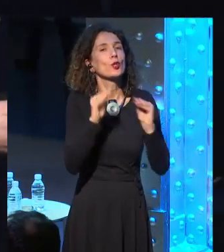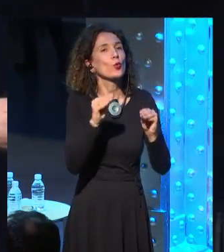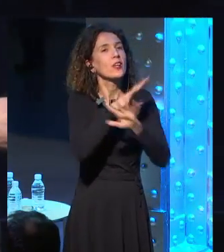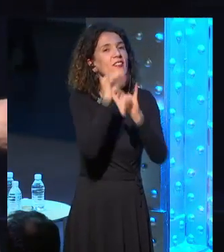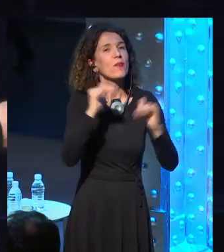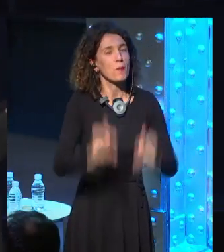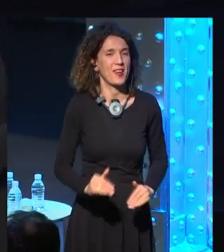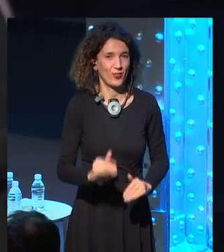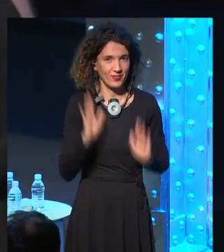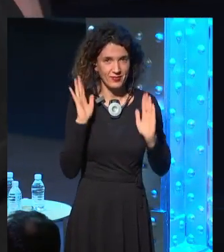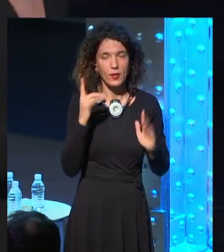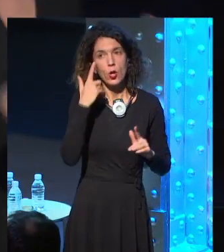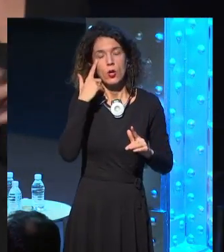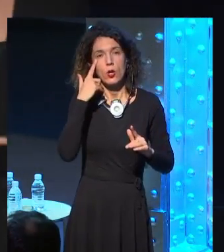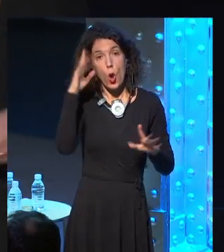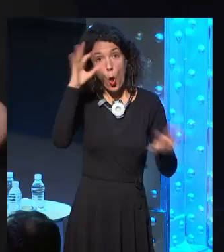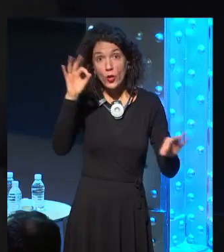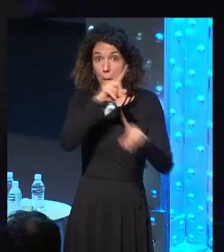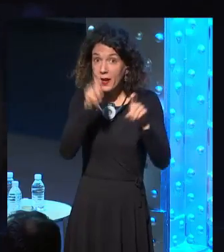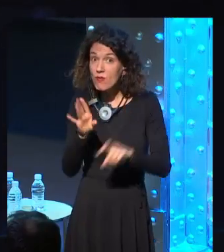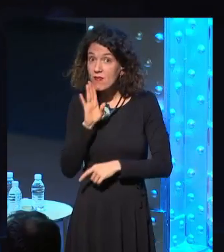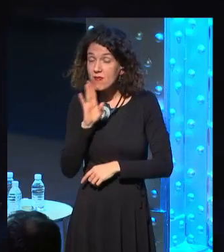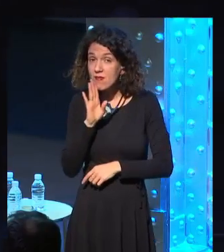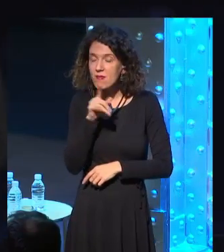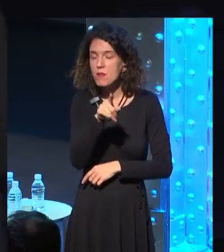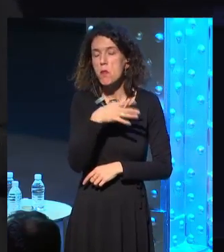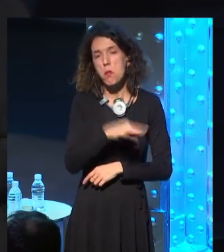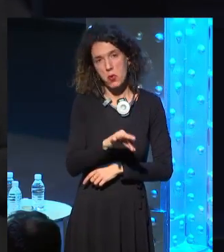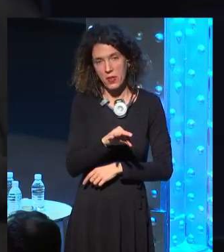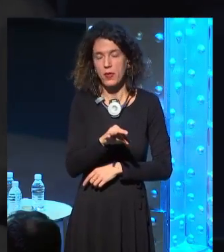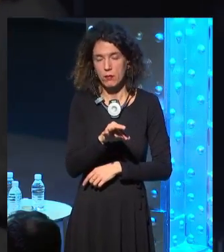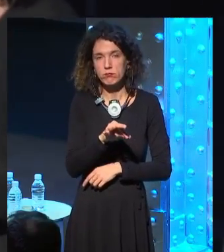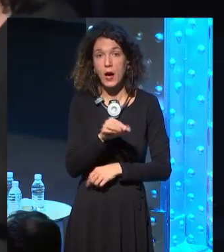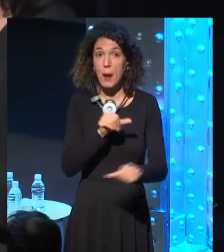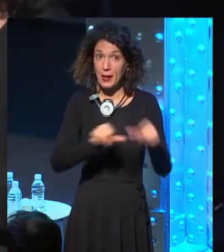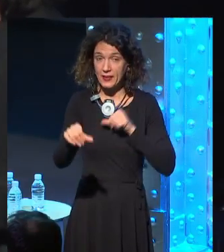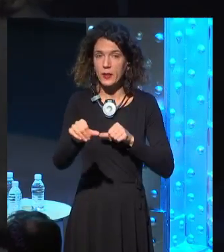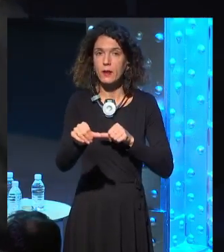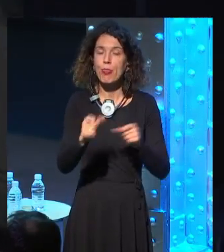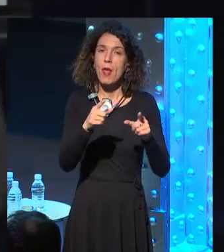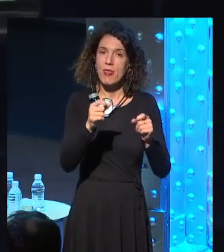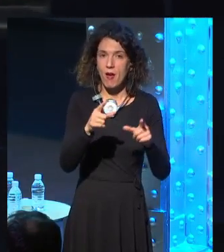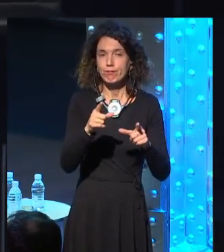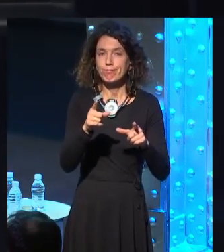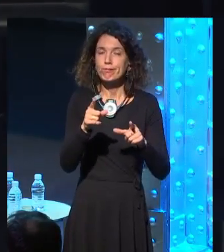are likely to introduce problems in a way, but